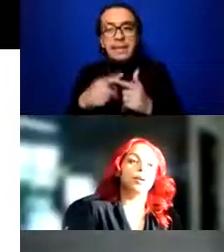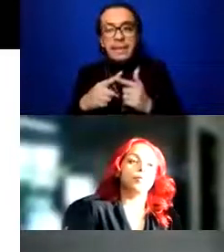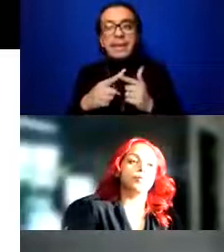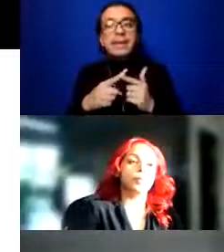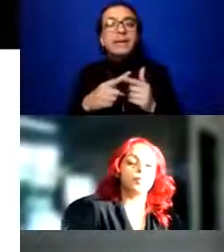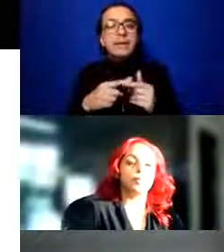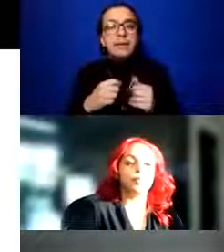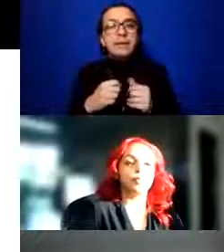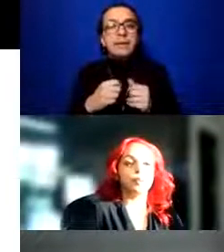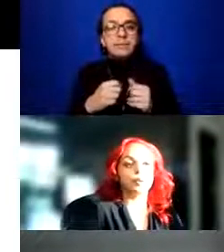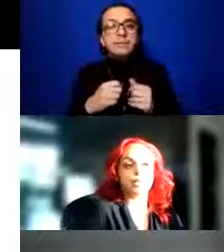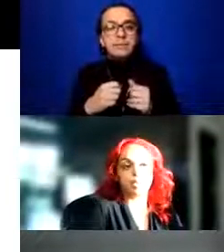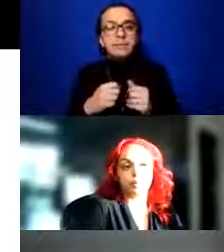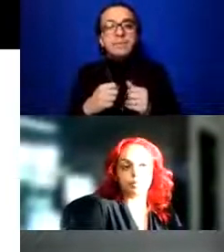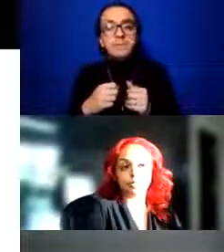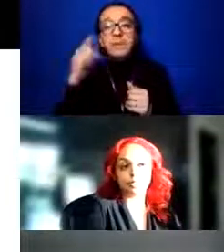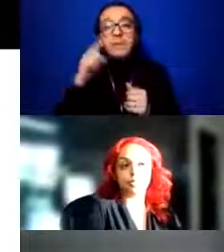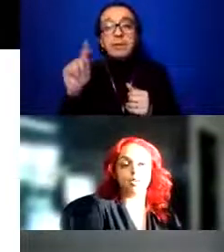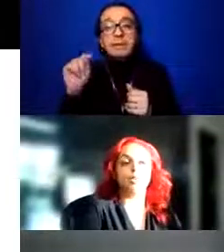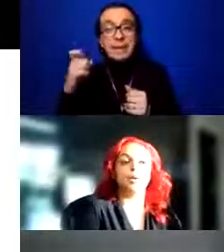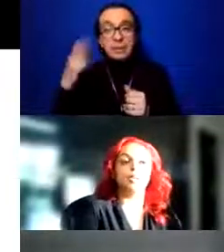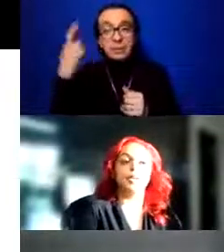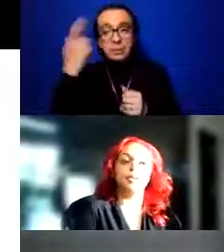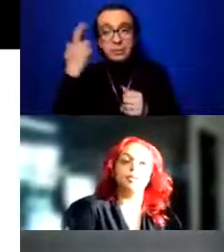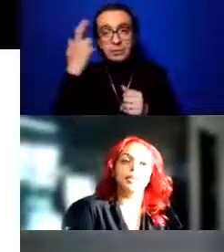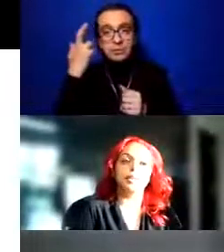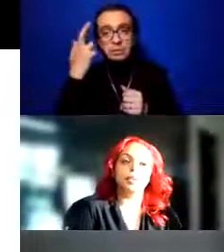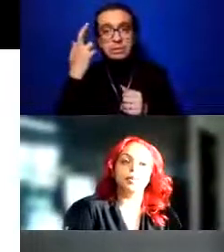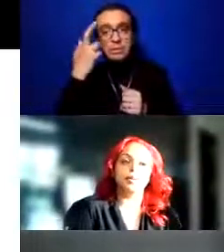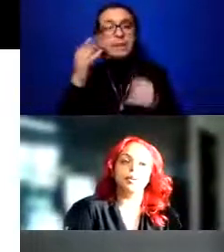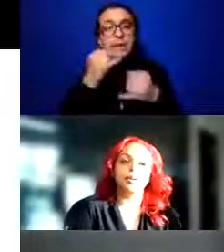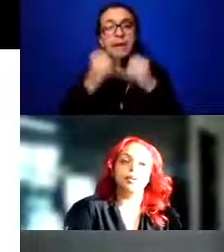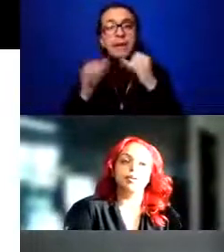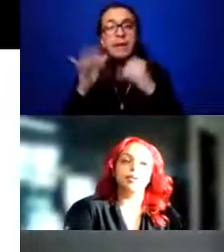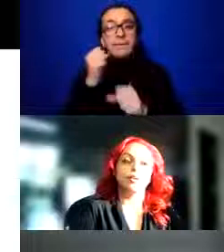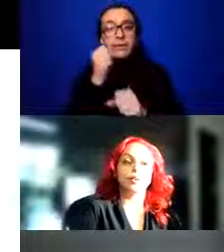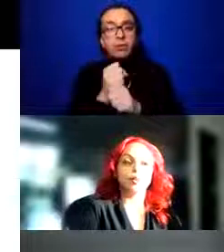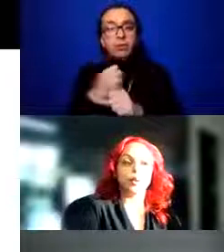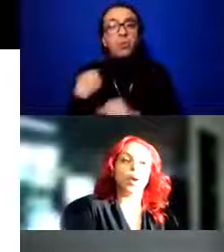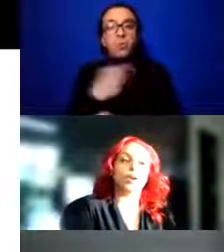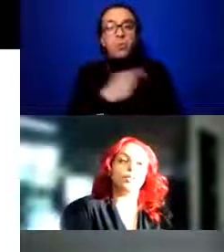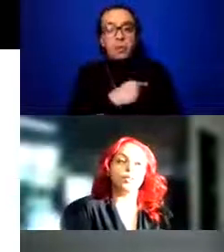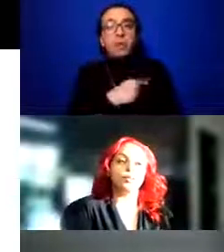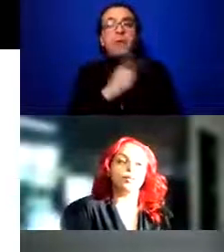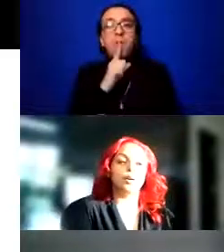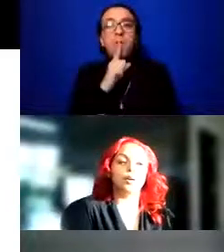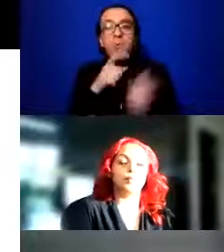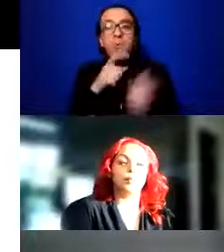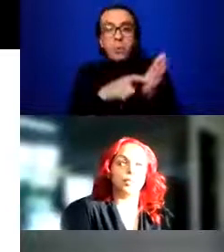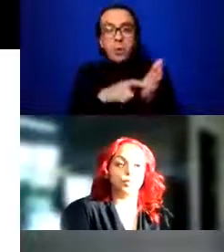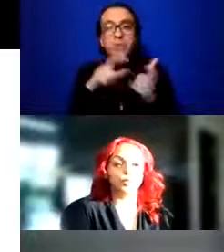also for tax purposes, at the end of the year, we are required